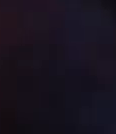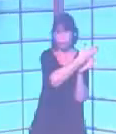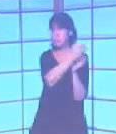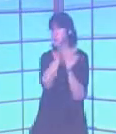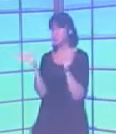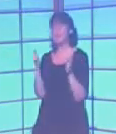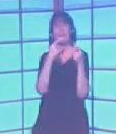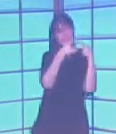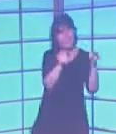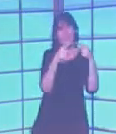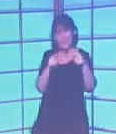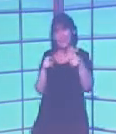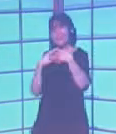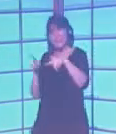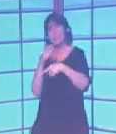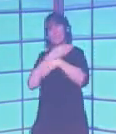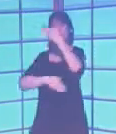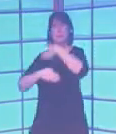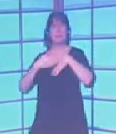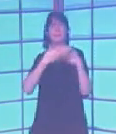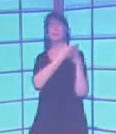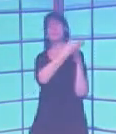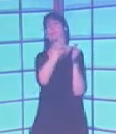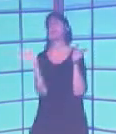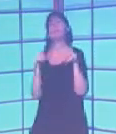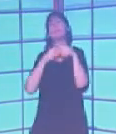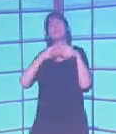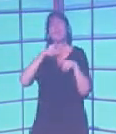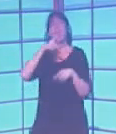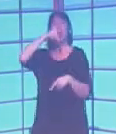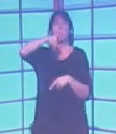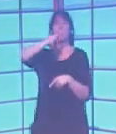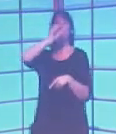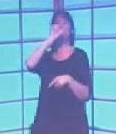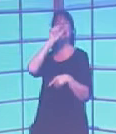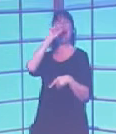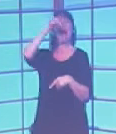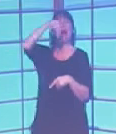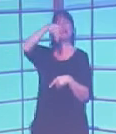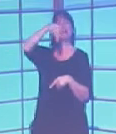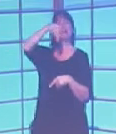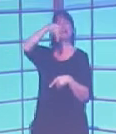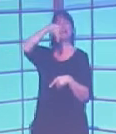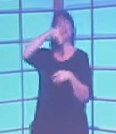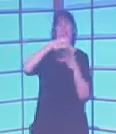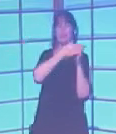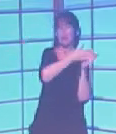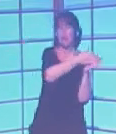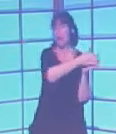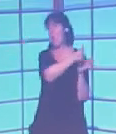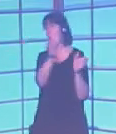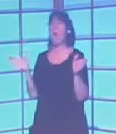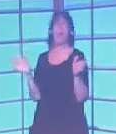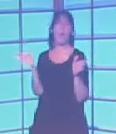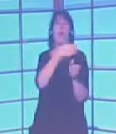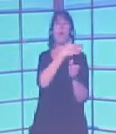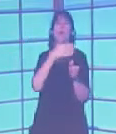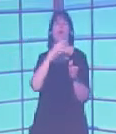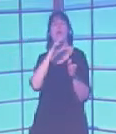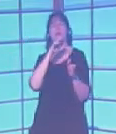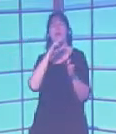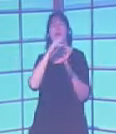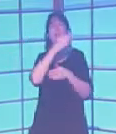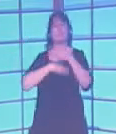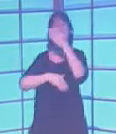I guess to some extent naturally, is that somebody that uses a wheelchair will understand the challenges they